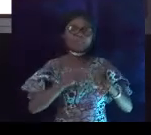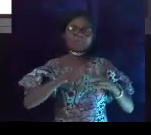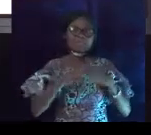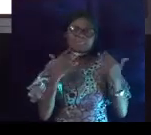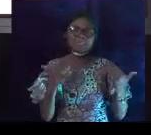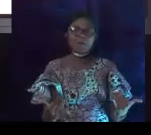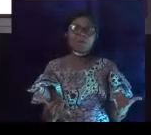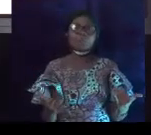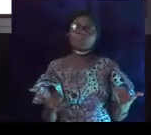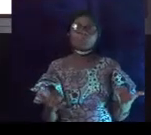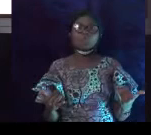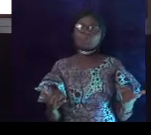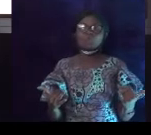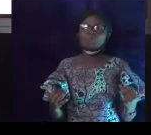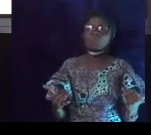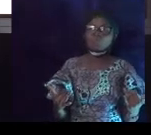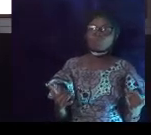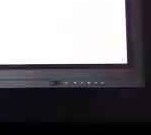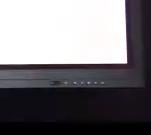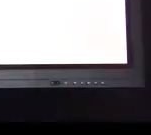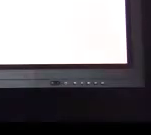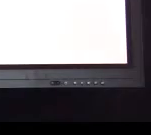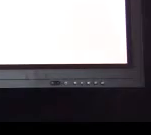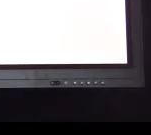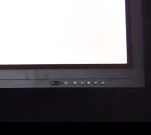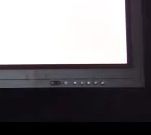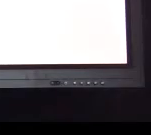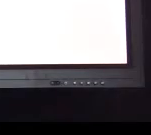Your time starts now.